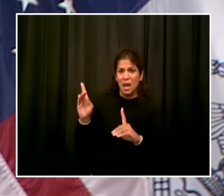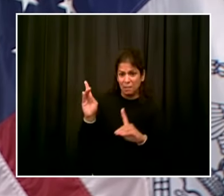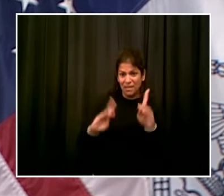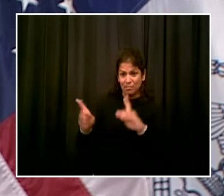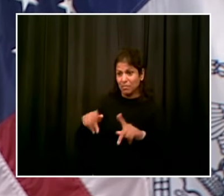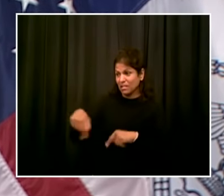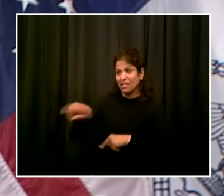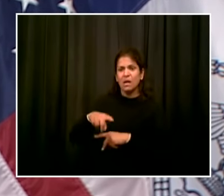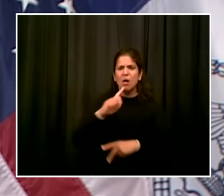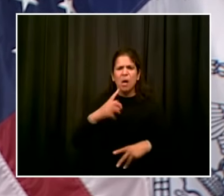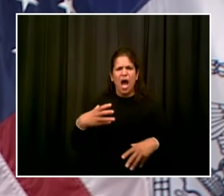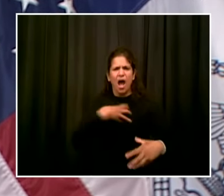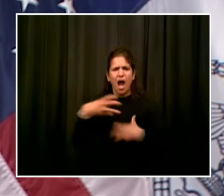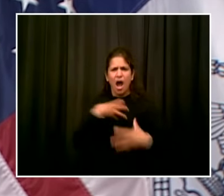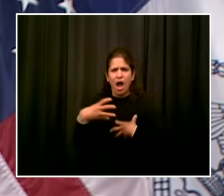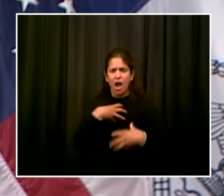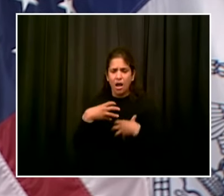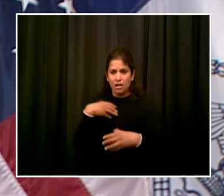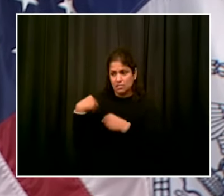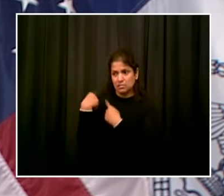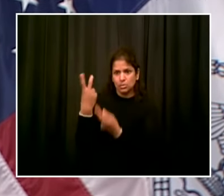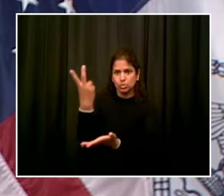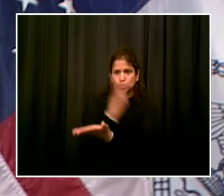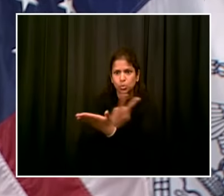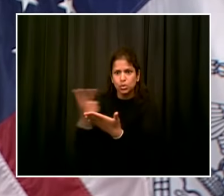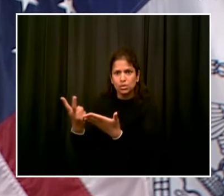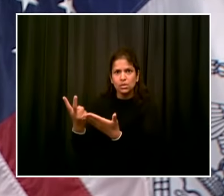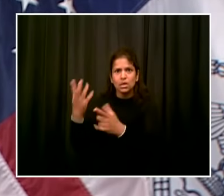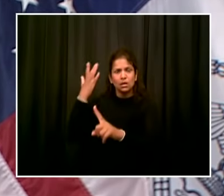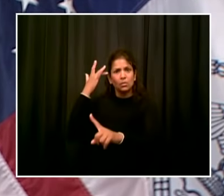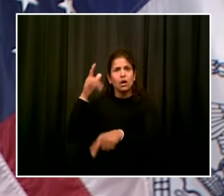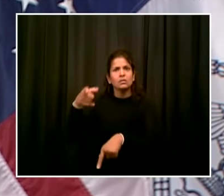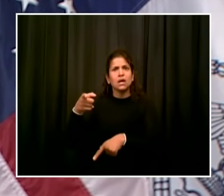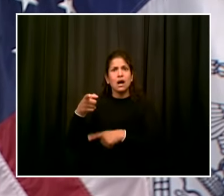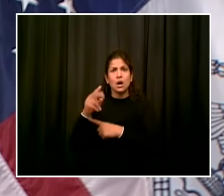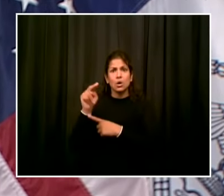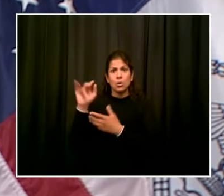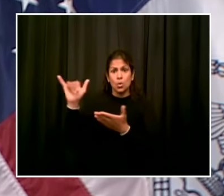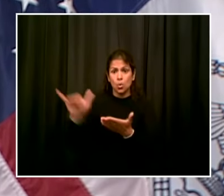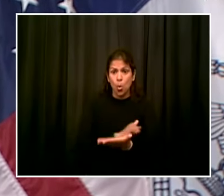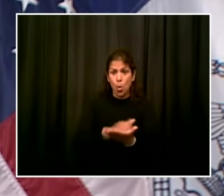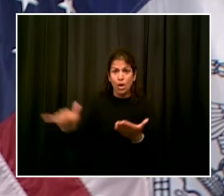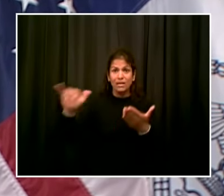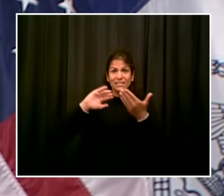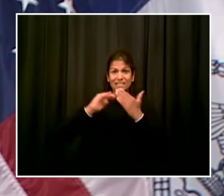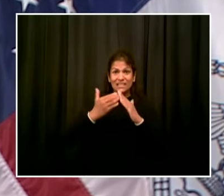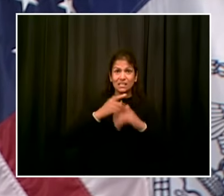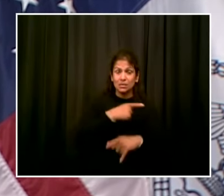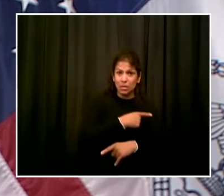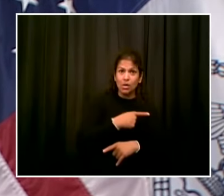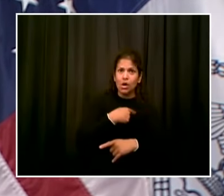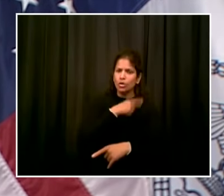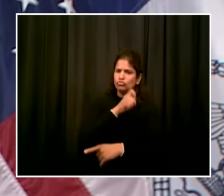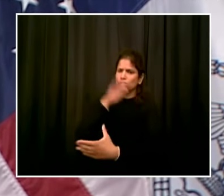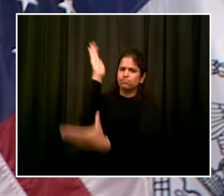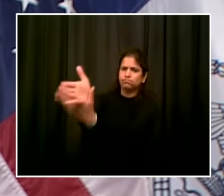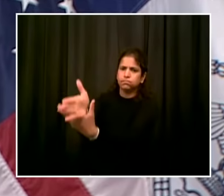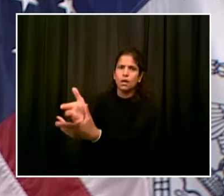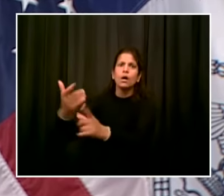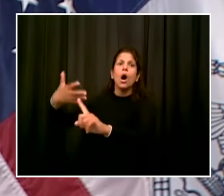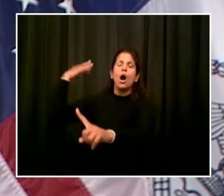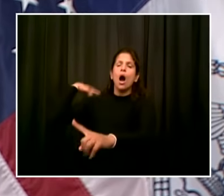had acted sooner, that potentially we wouldn't have seen the scenes that we saw from this past week and this past weekend,